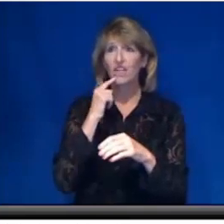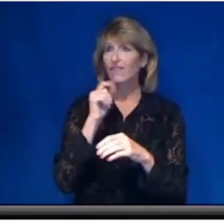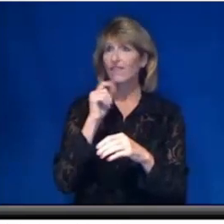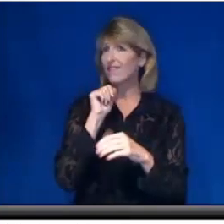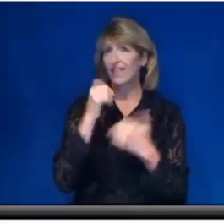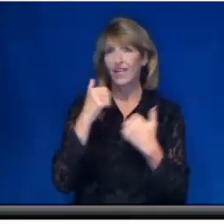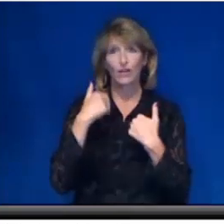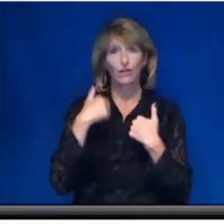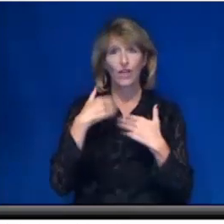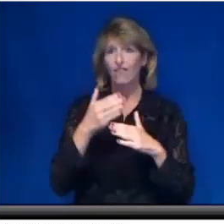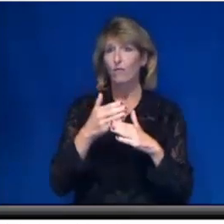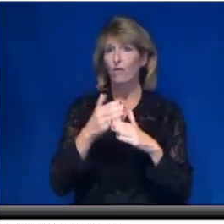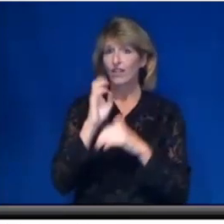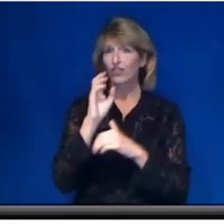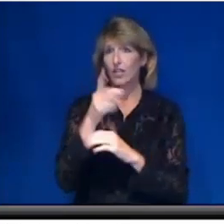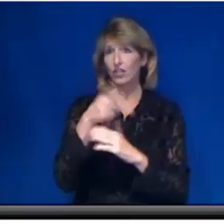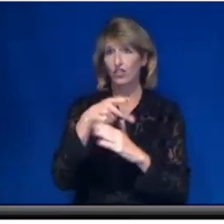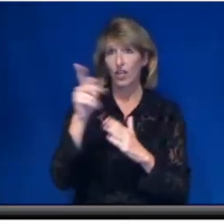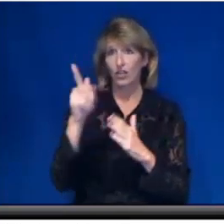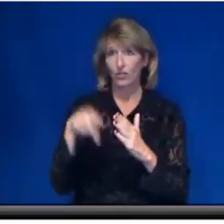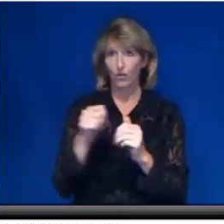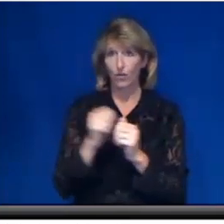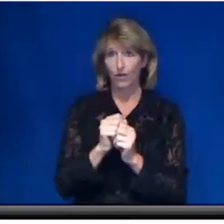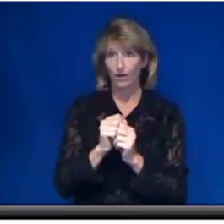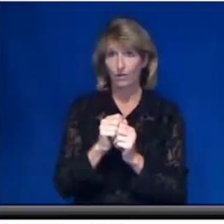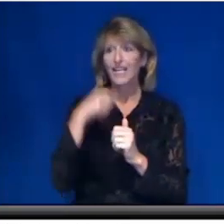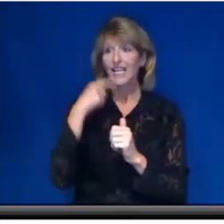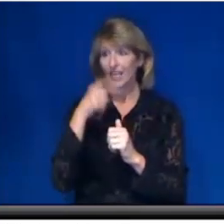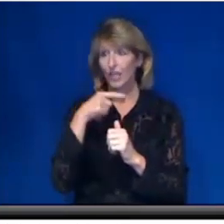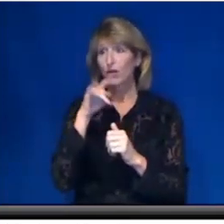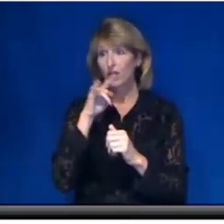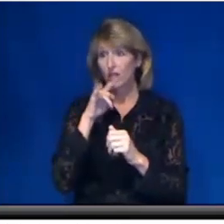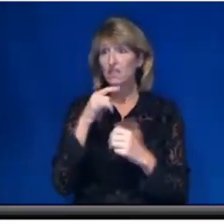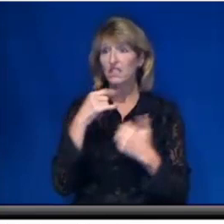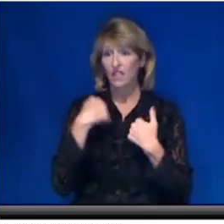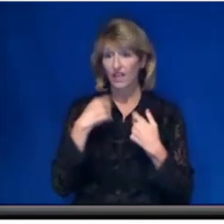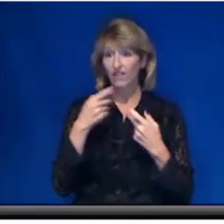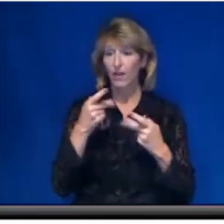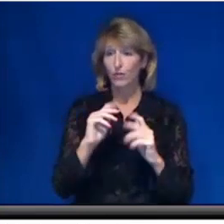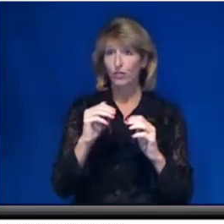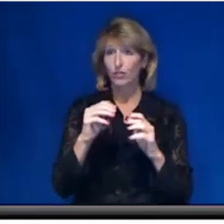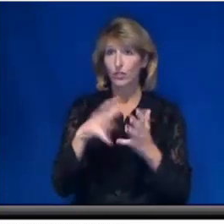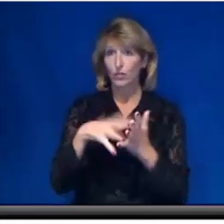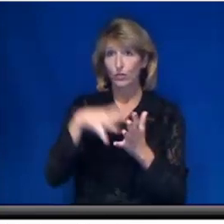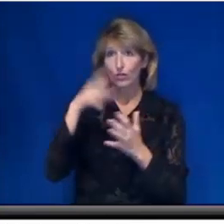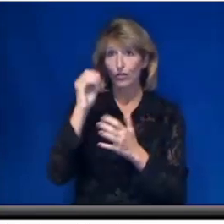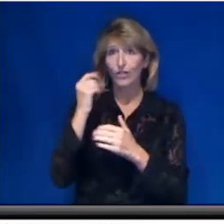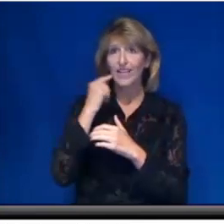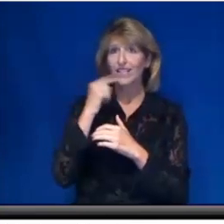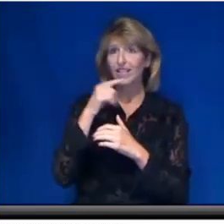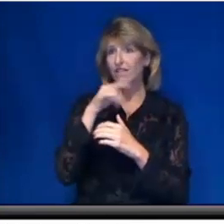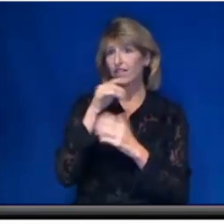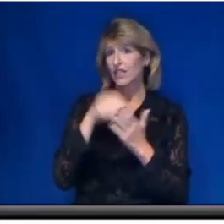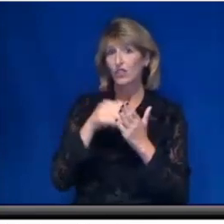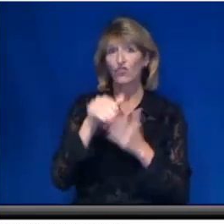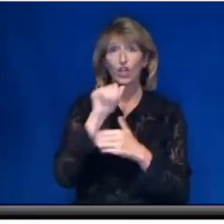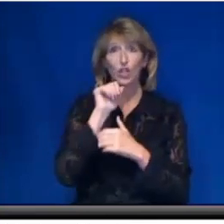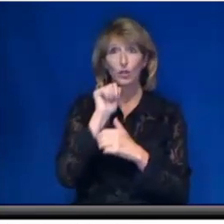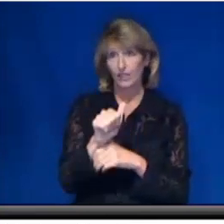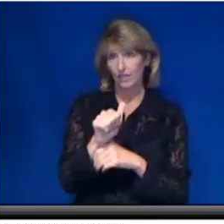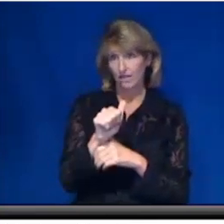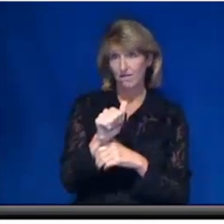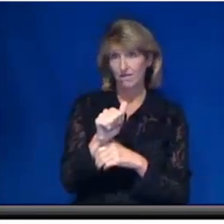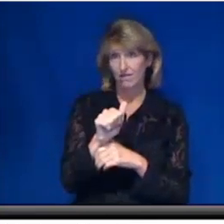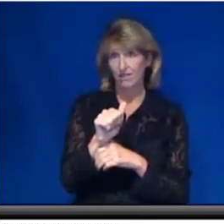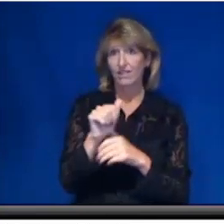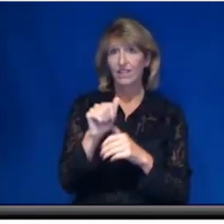goes to a mainstream setting for the deaf, typically there are no prevention education programs. The hearing kids tend to have that program and